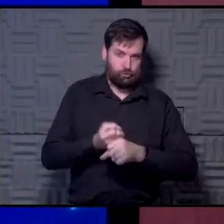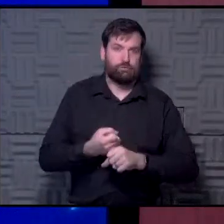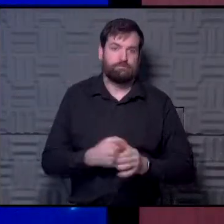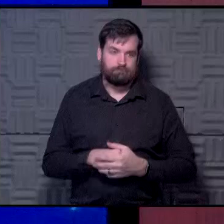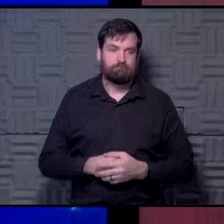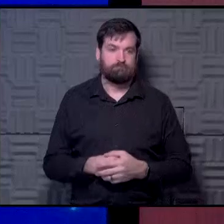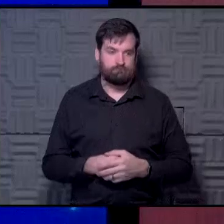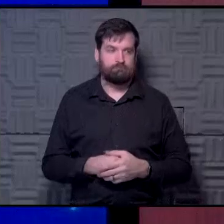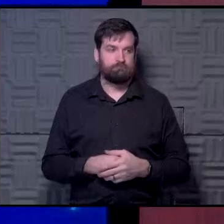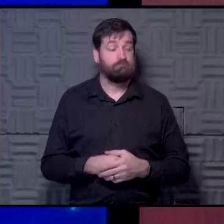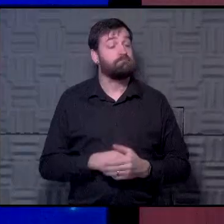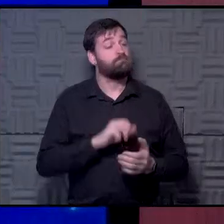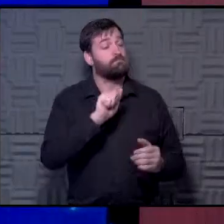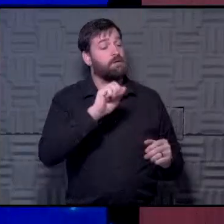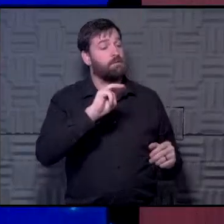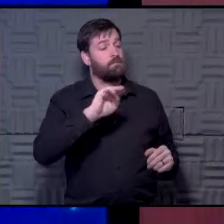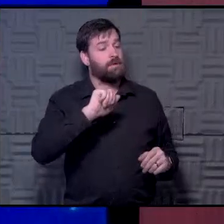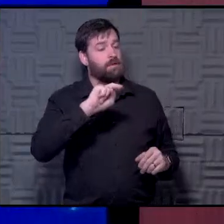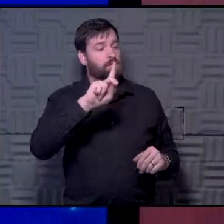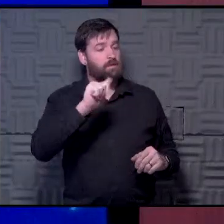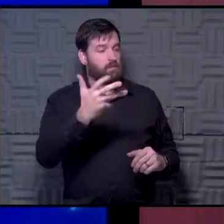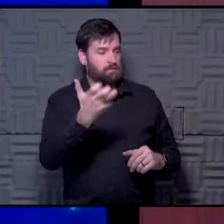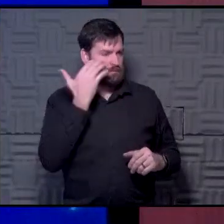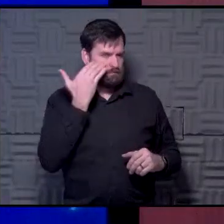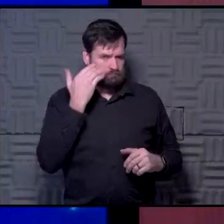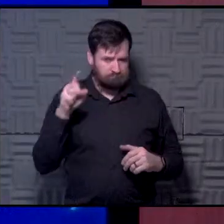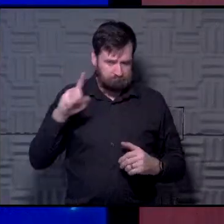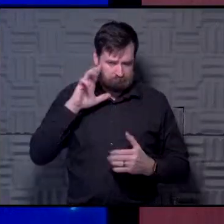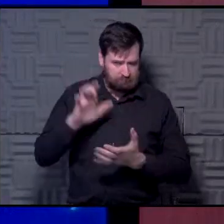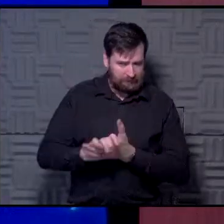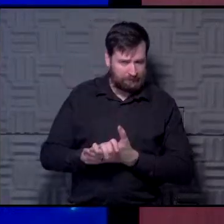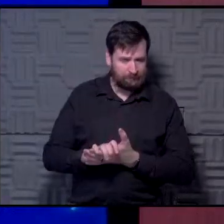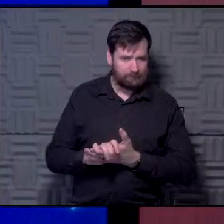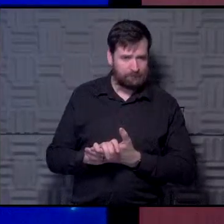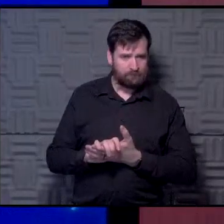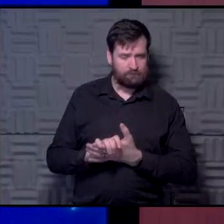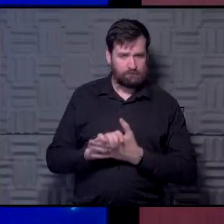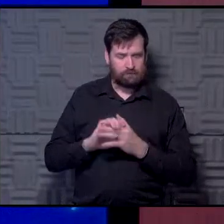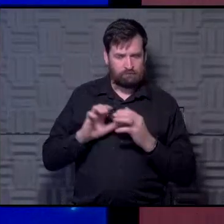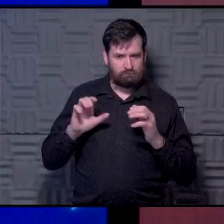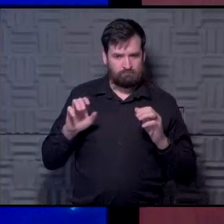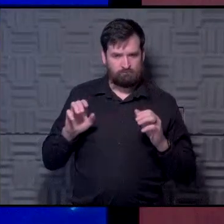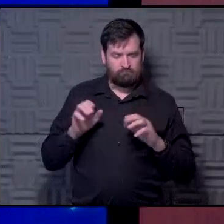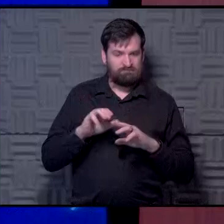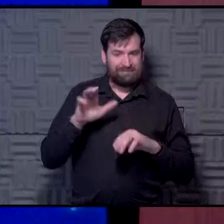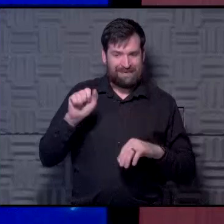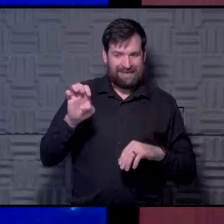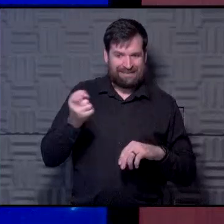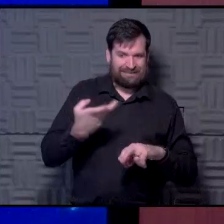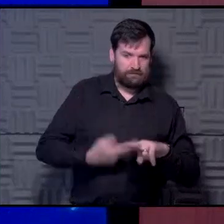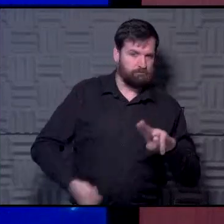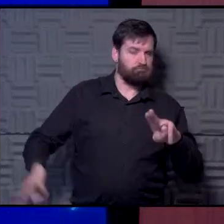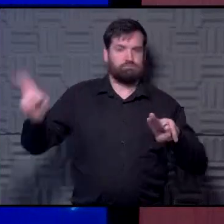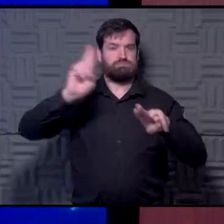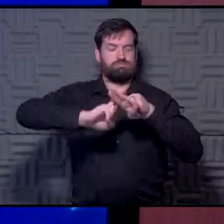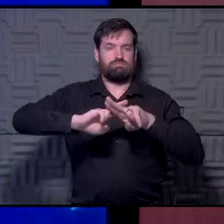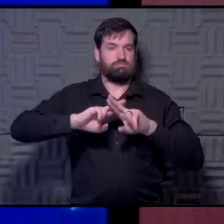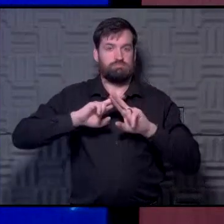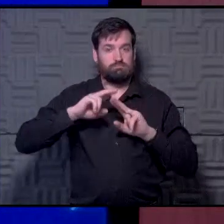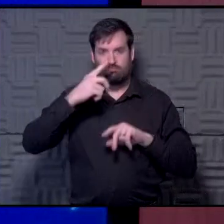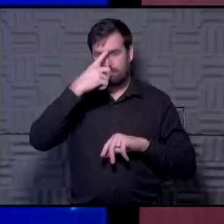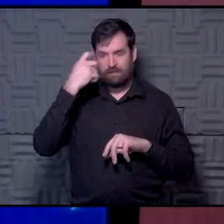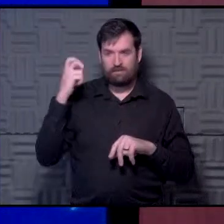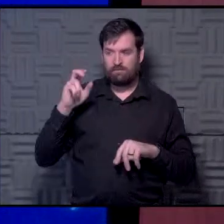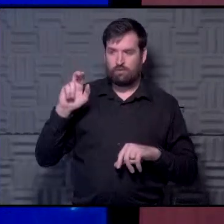so. Amanda wants to know your thoughts. Do you believe that possibly the dramatic increase in cases recently is a result of the